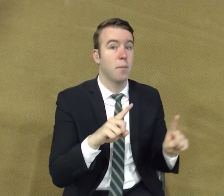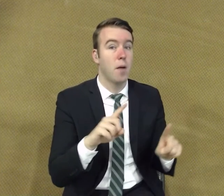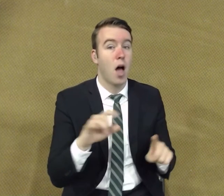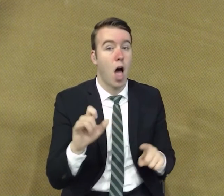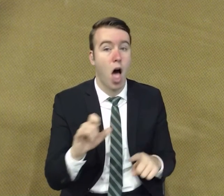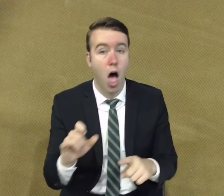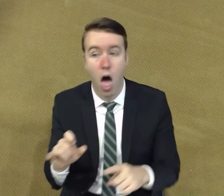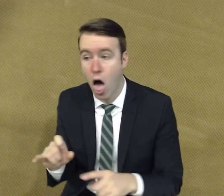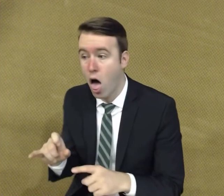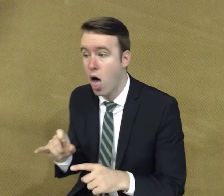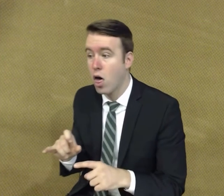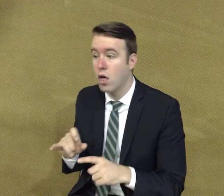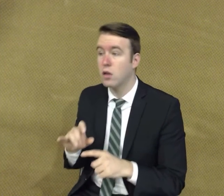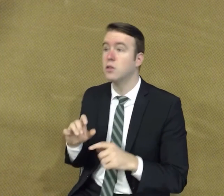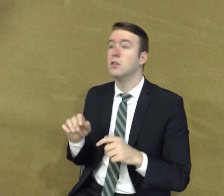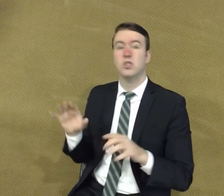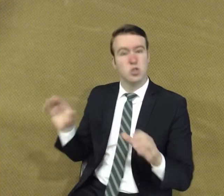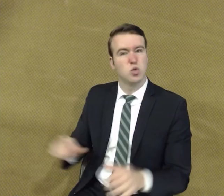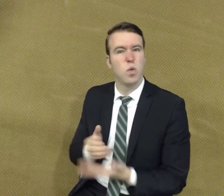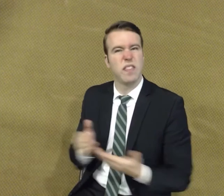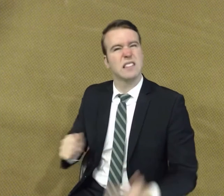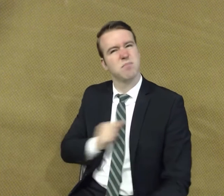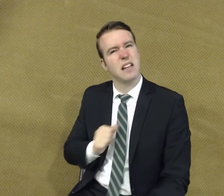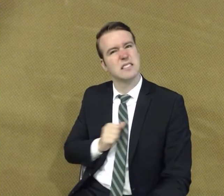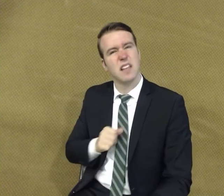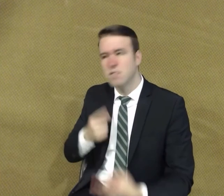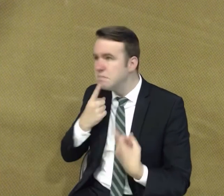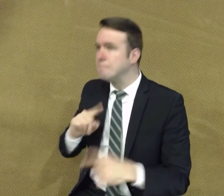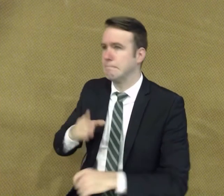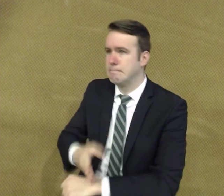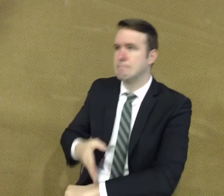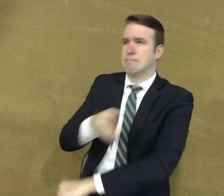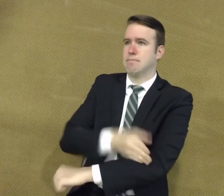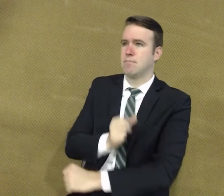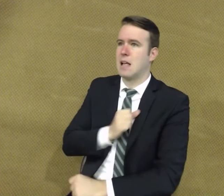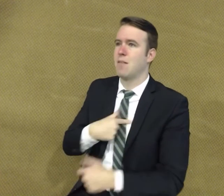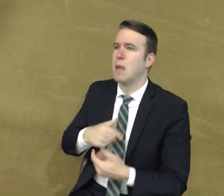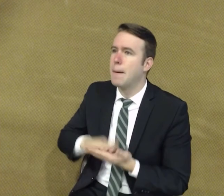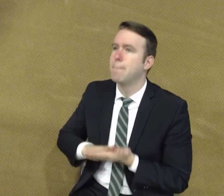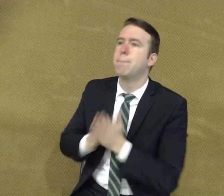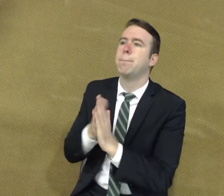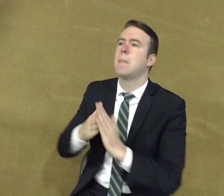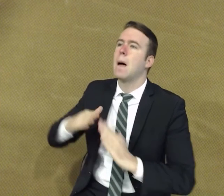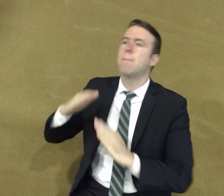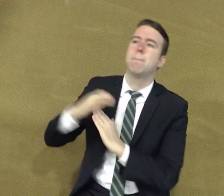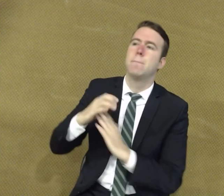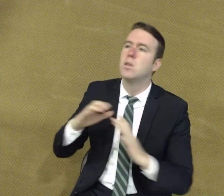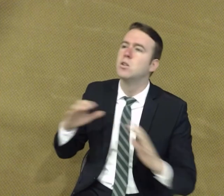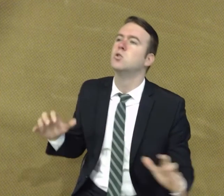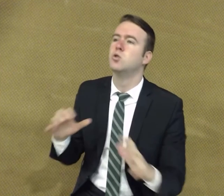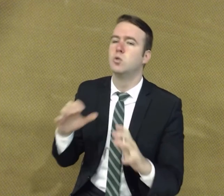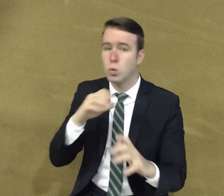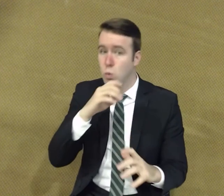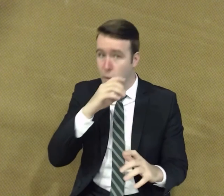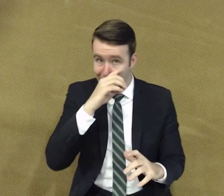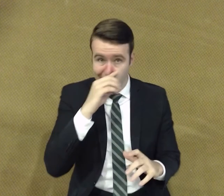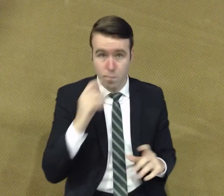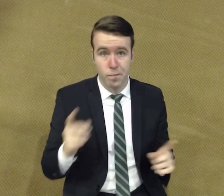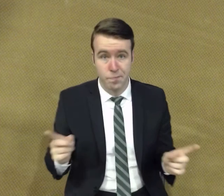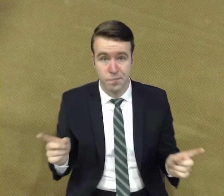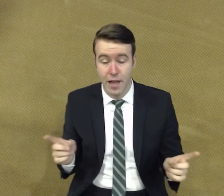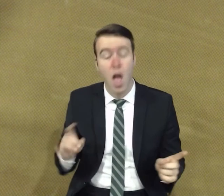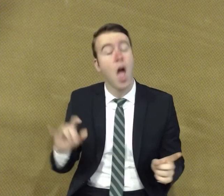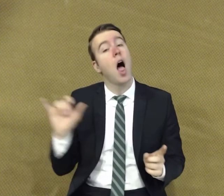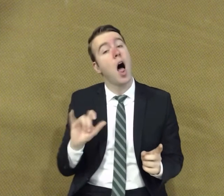is to do exploit yourself, improving yourself to become and to do. And this in